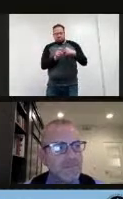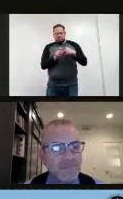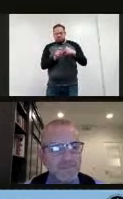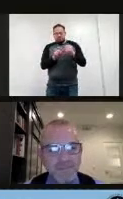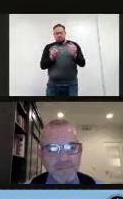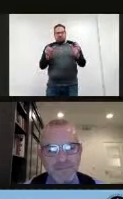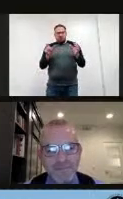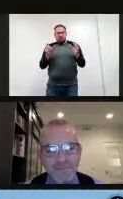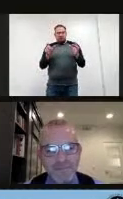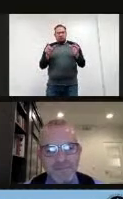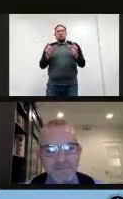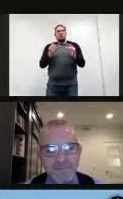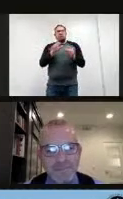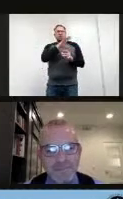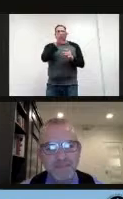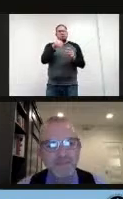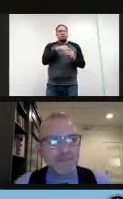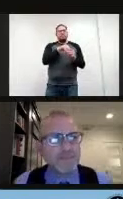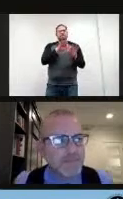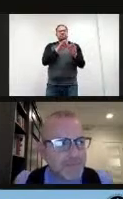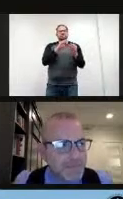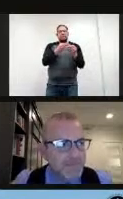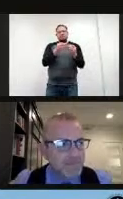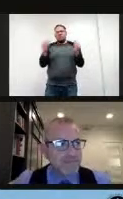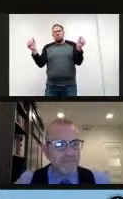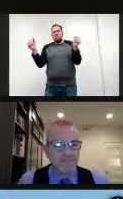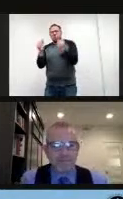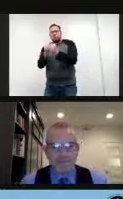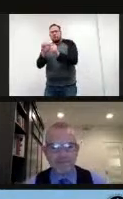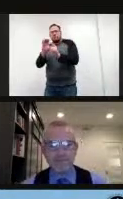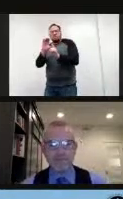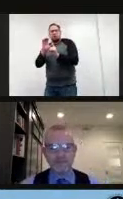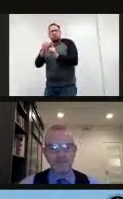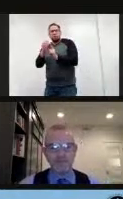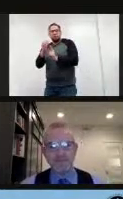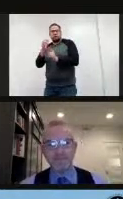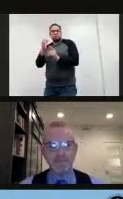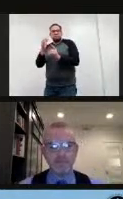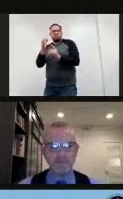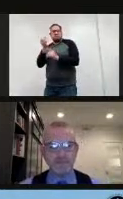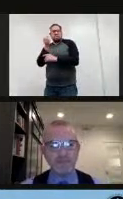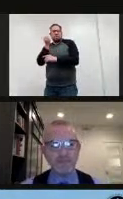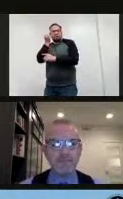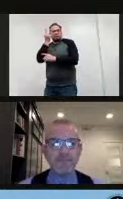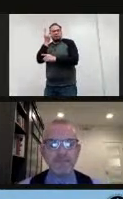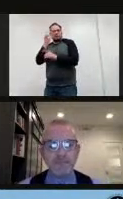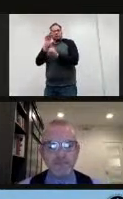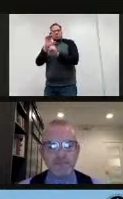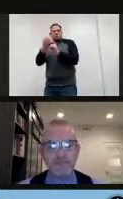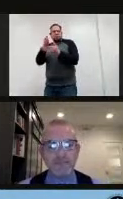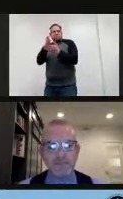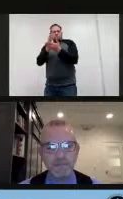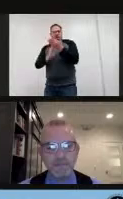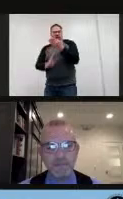with including families with cultural competence and cultural humility.